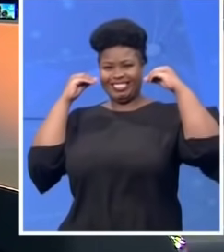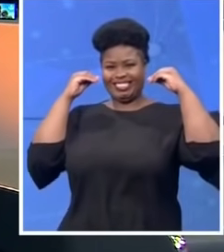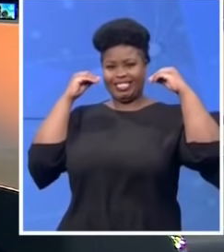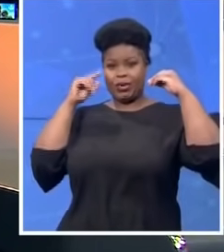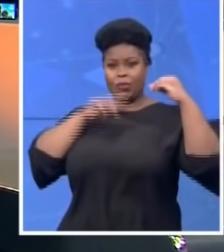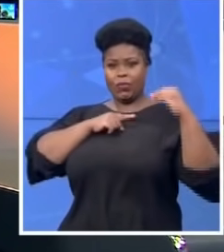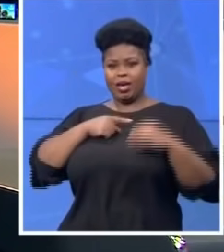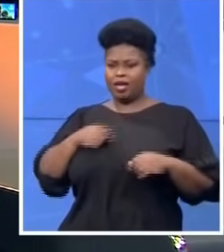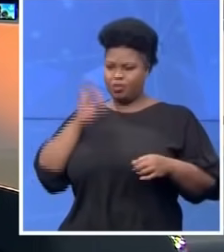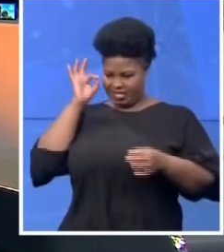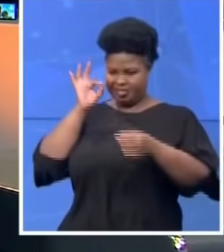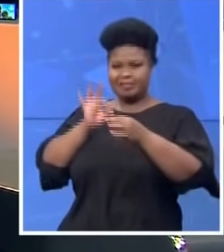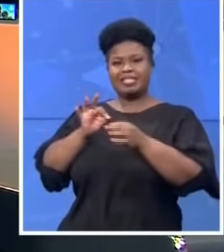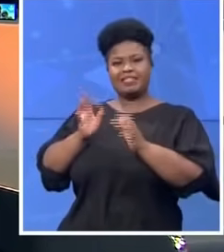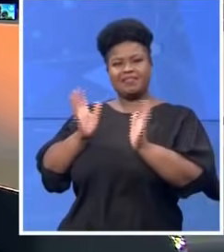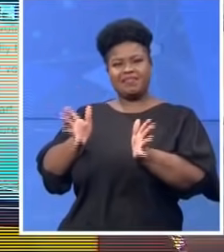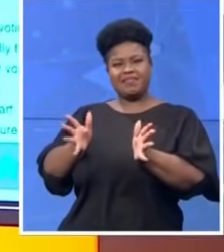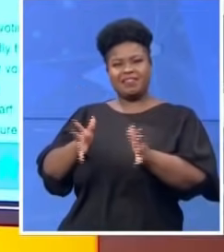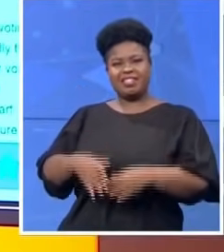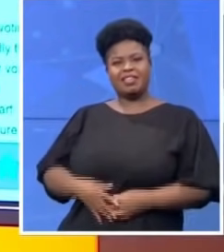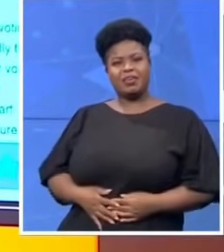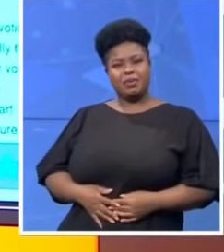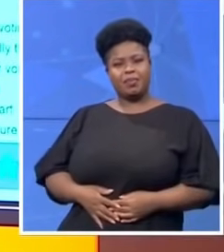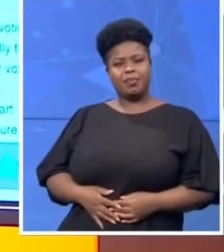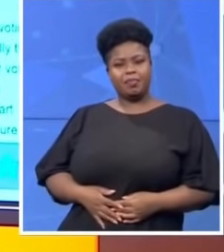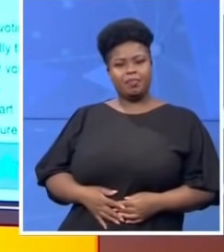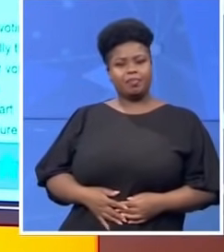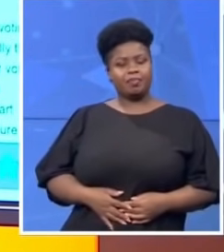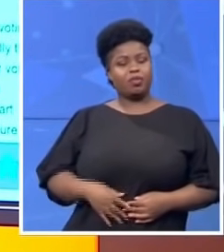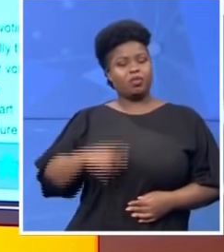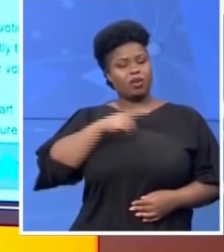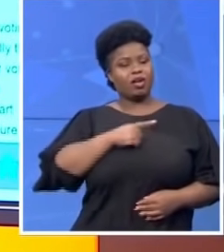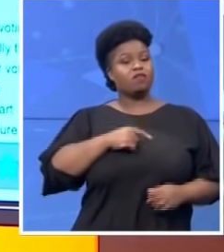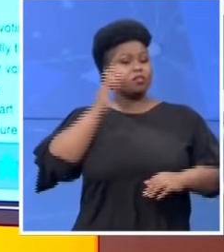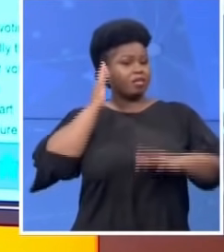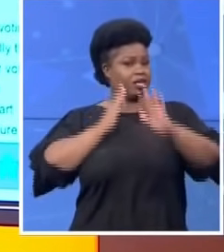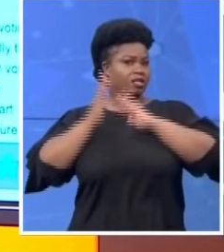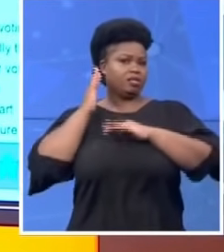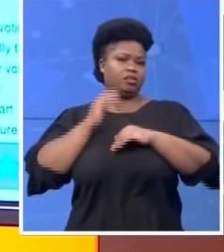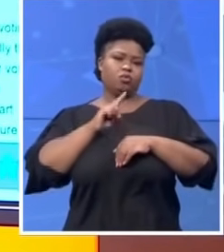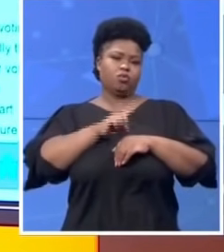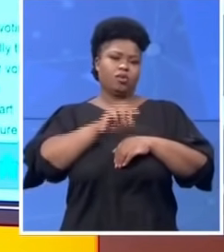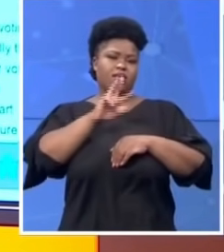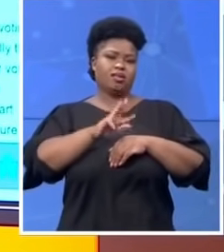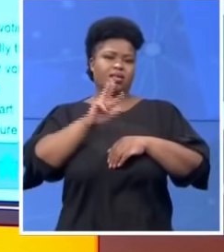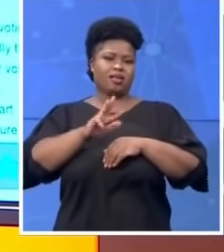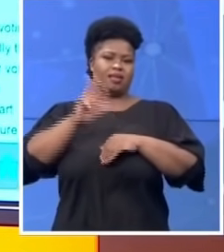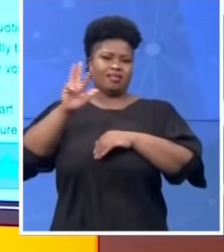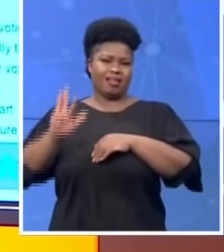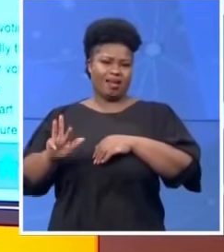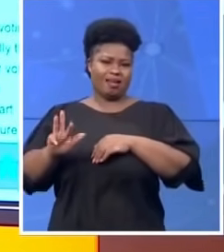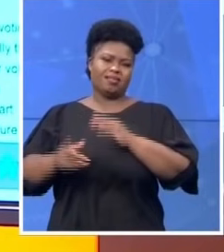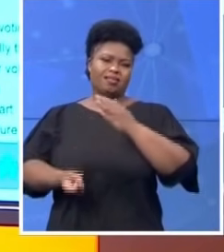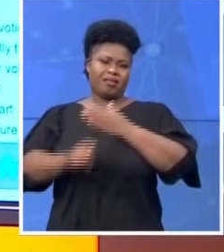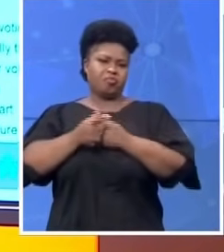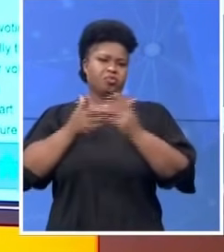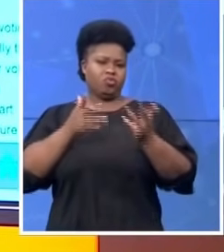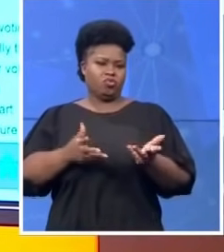on the history, I mean, since 1999 this has been applied, and every year there's